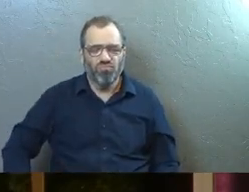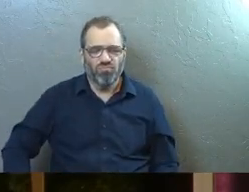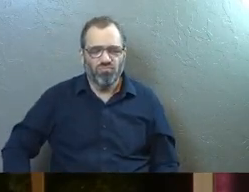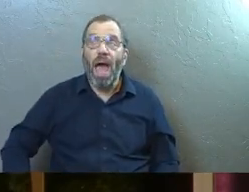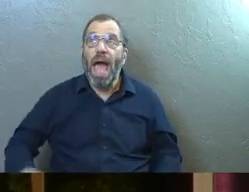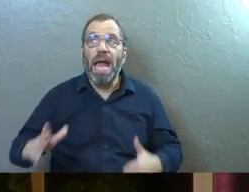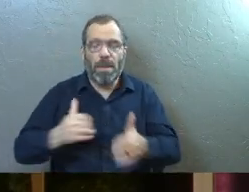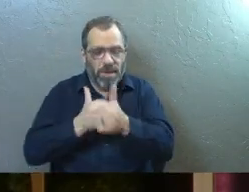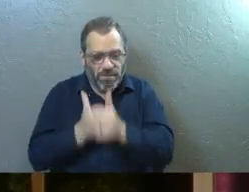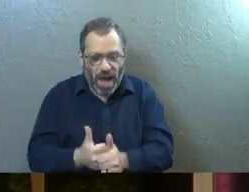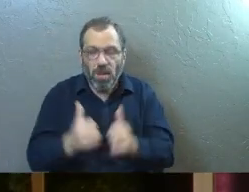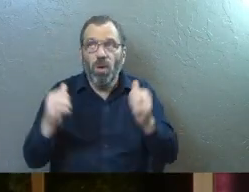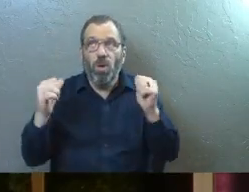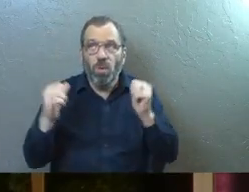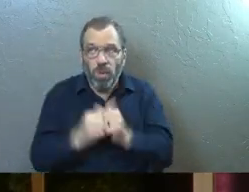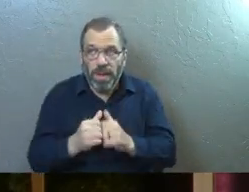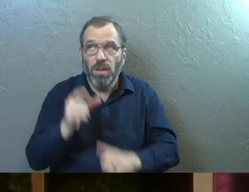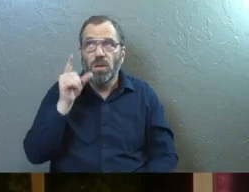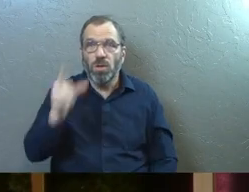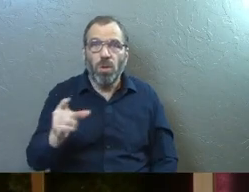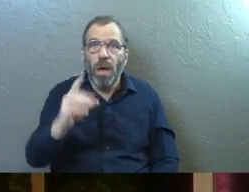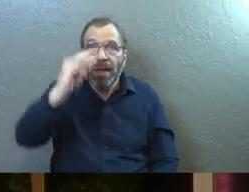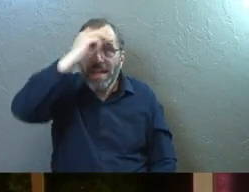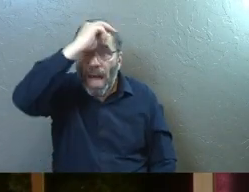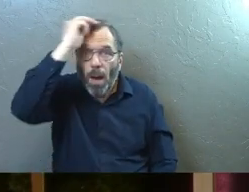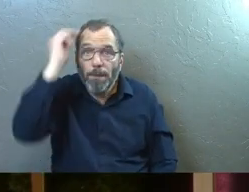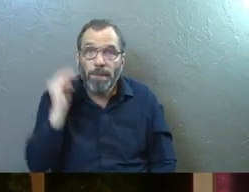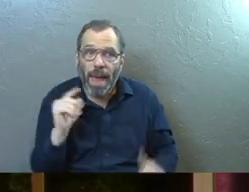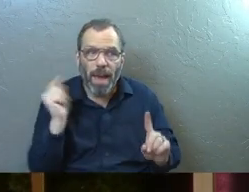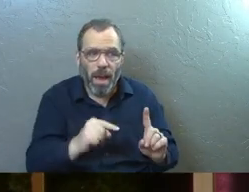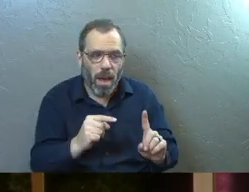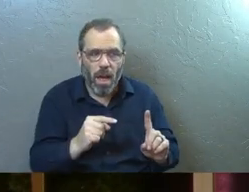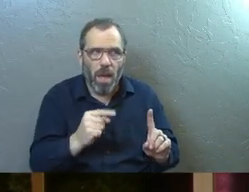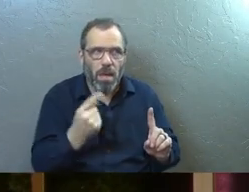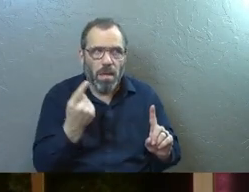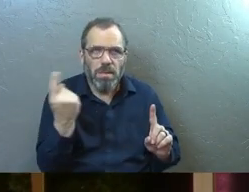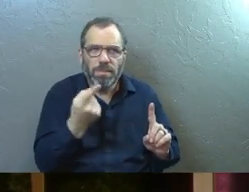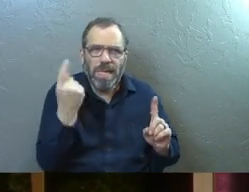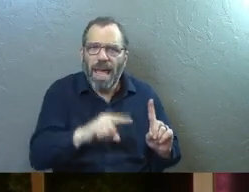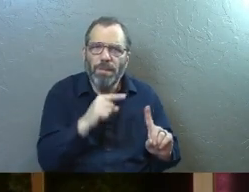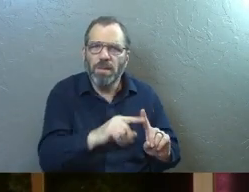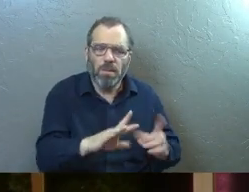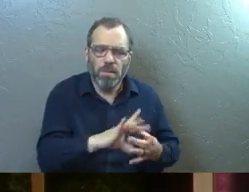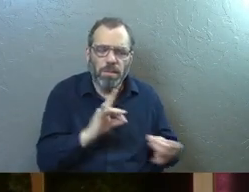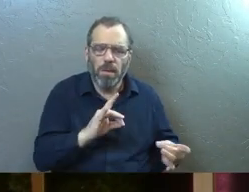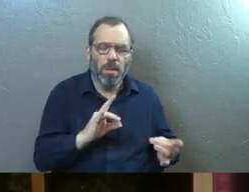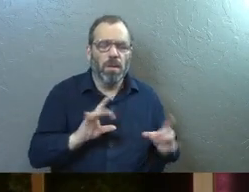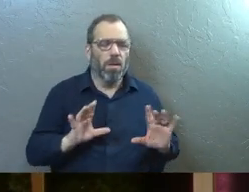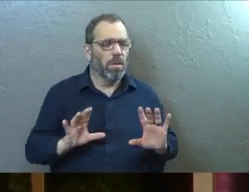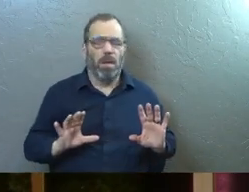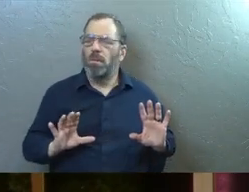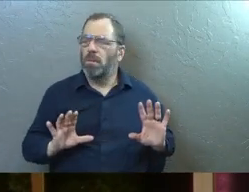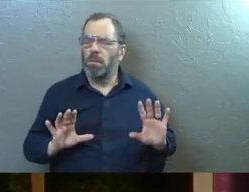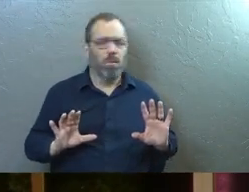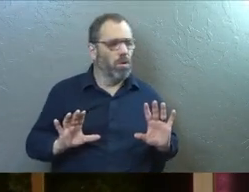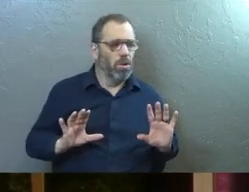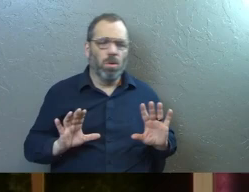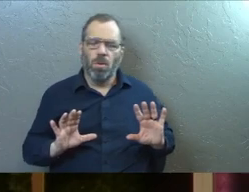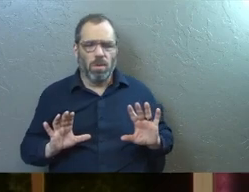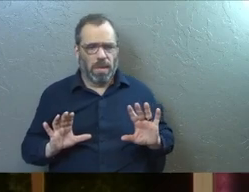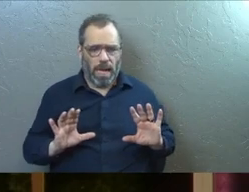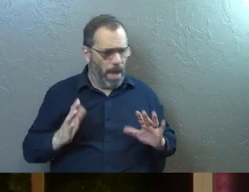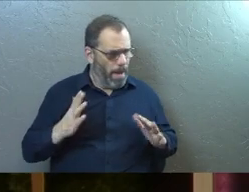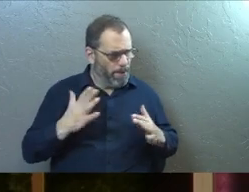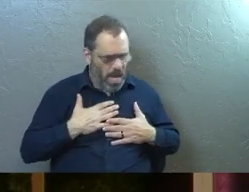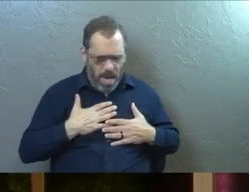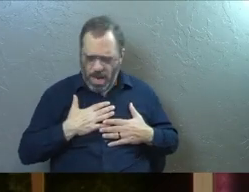And I'm going to walk this out with you. Mary, I think something clicks in her. Something happens in her spirit where she goes, okay, I'm going to lay down.